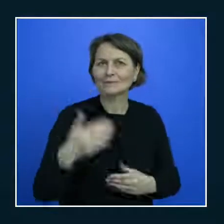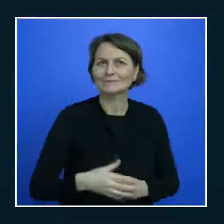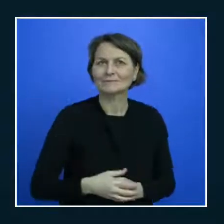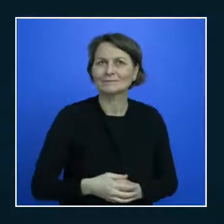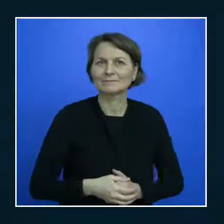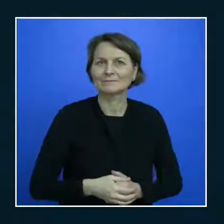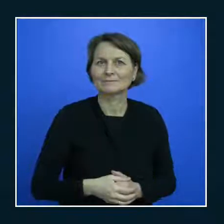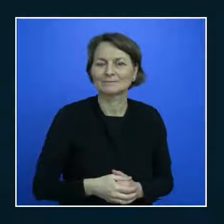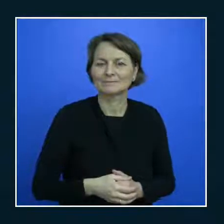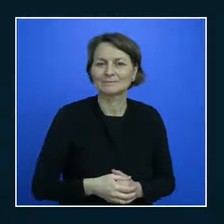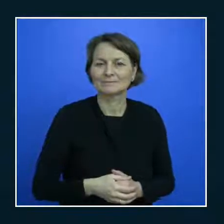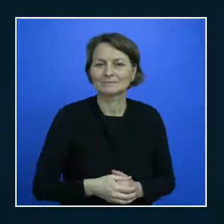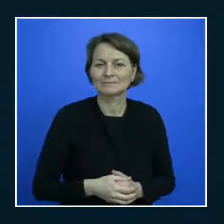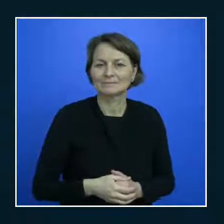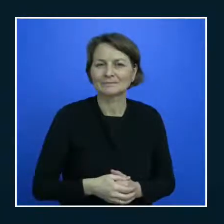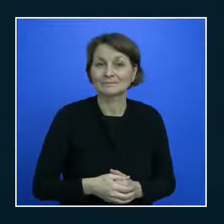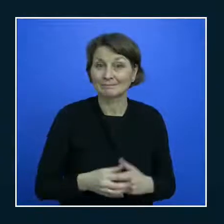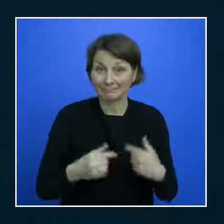I did.